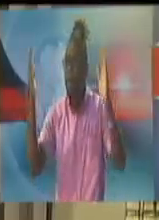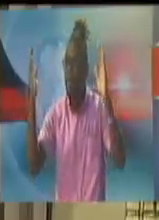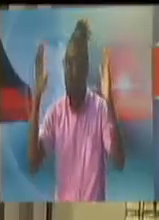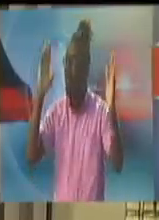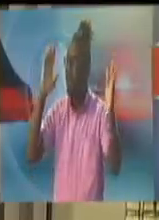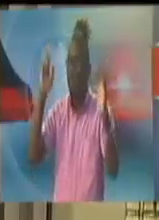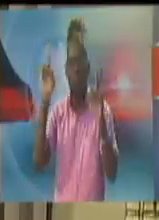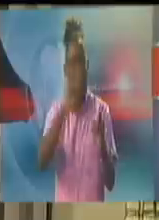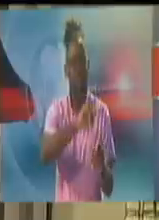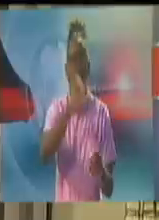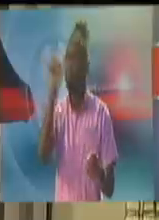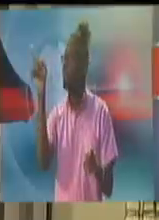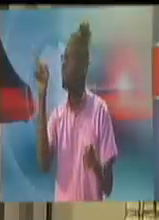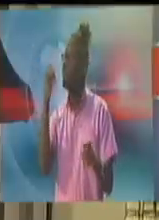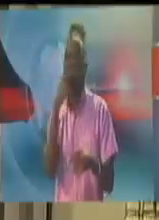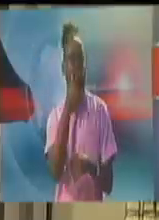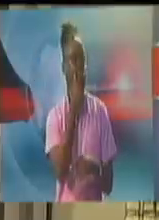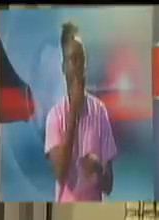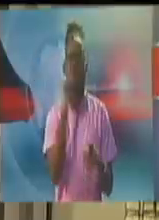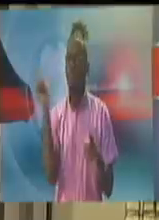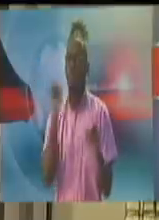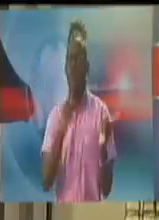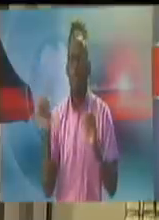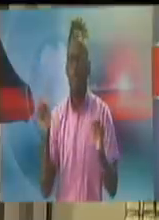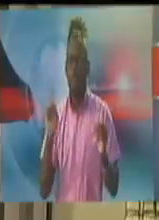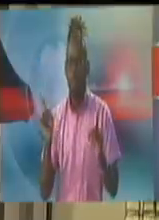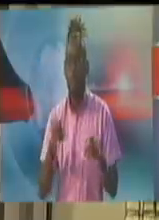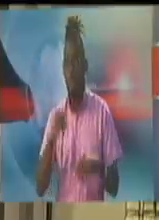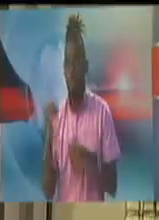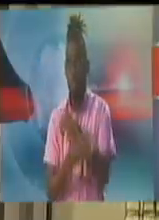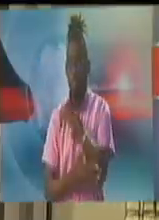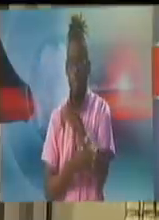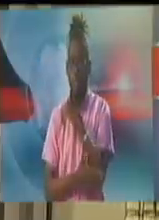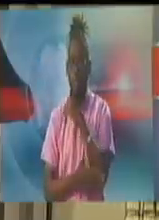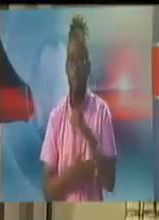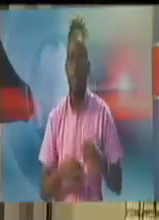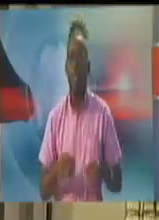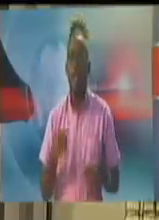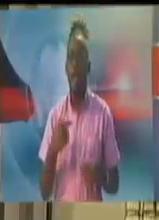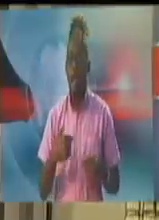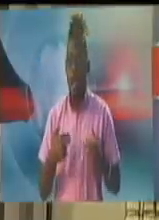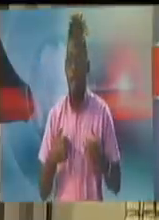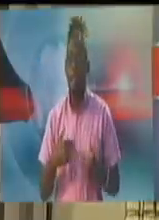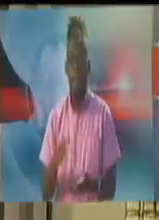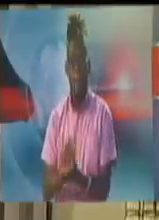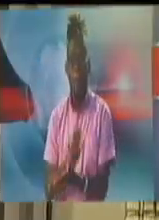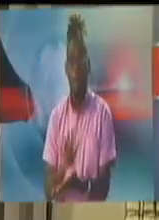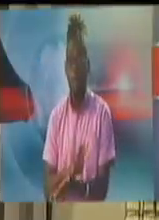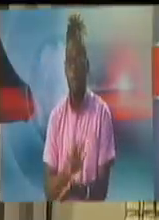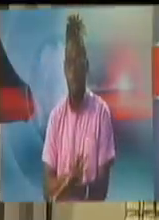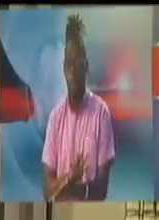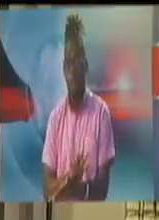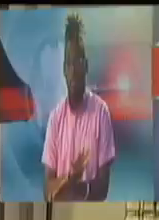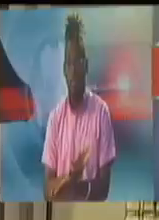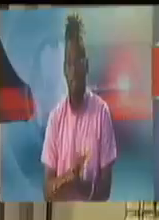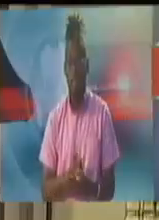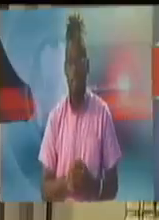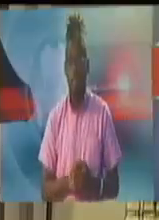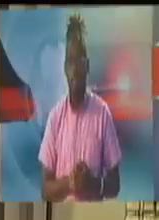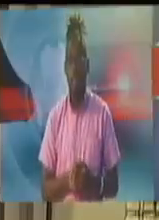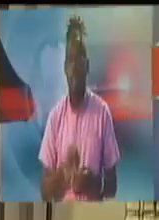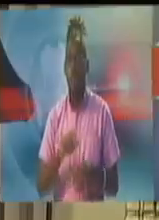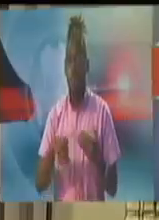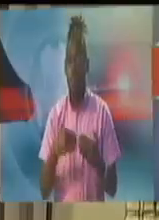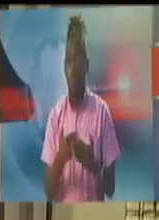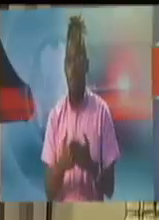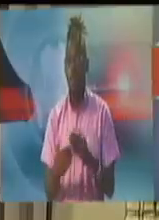different. And I would recommend that article. You can't compare one country with another because everything is different in another